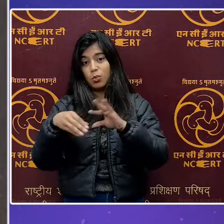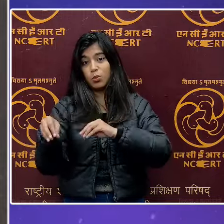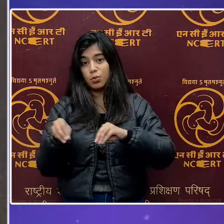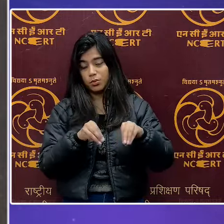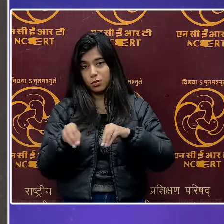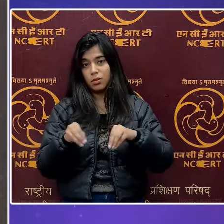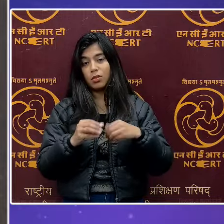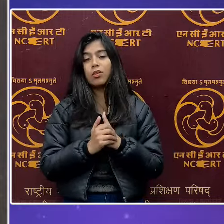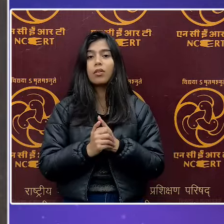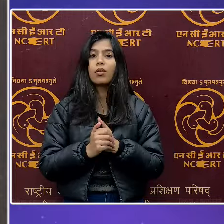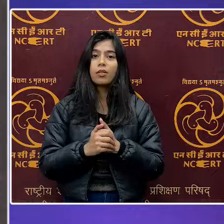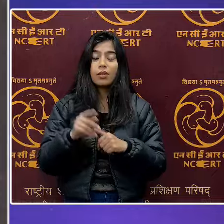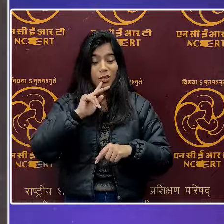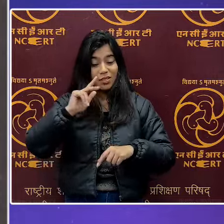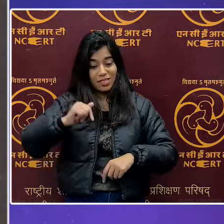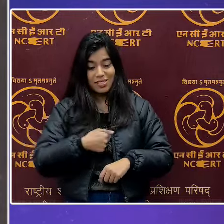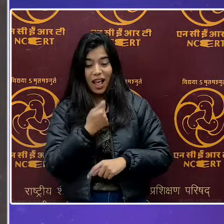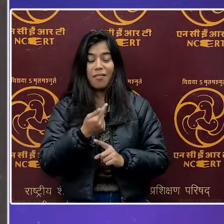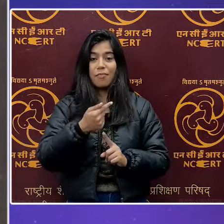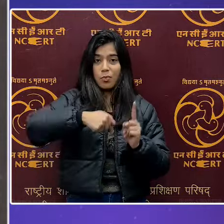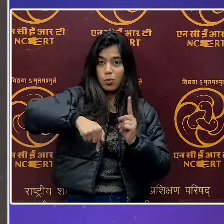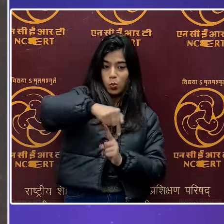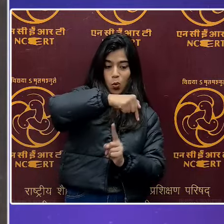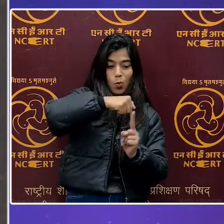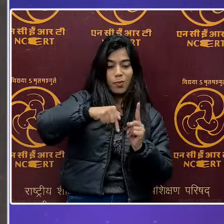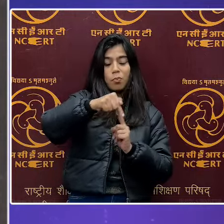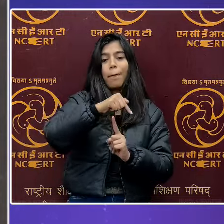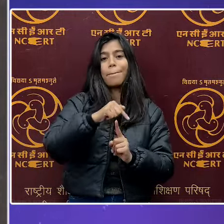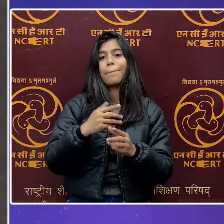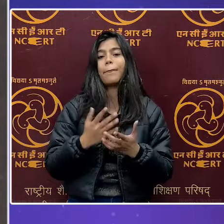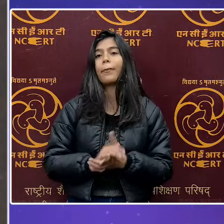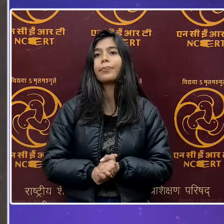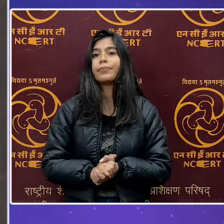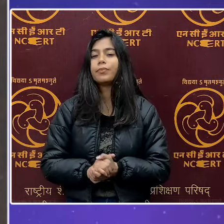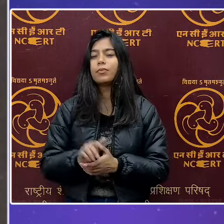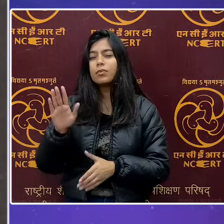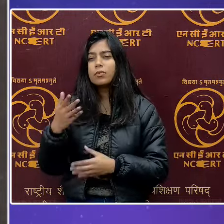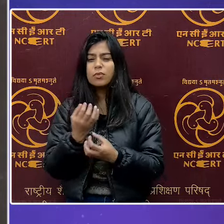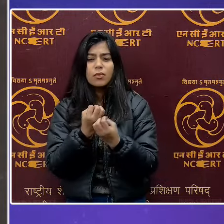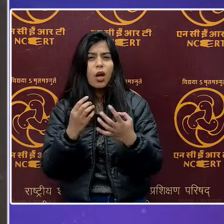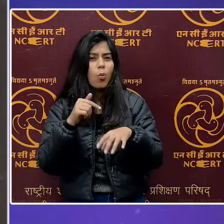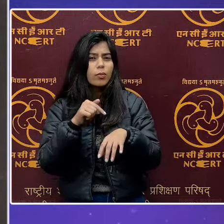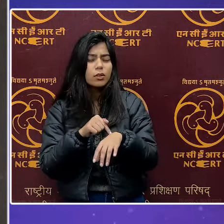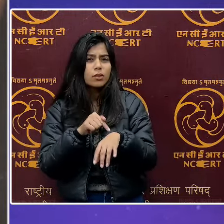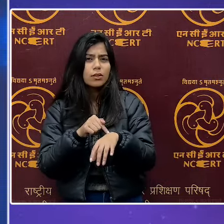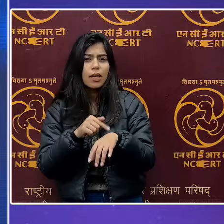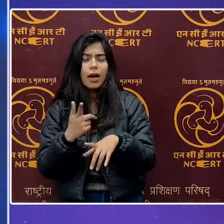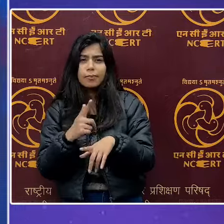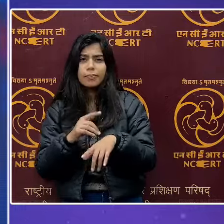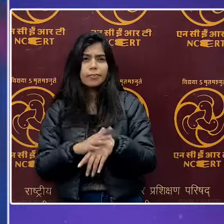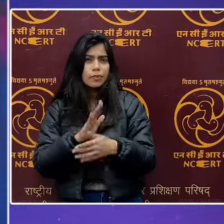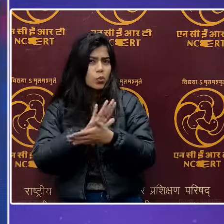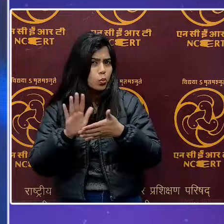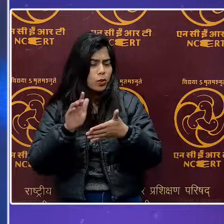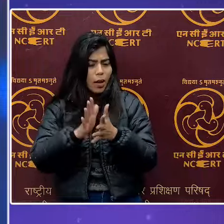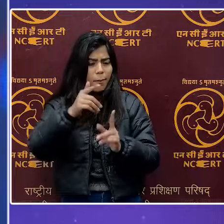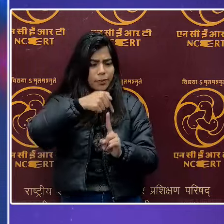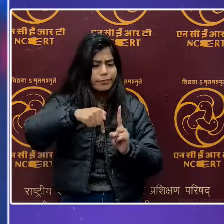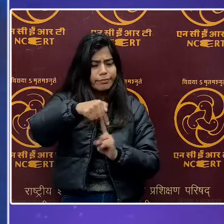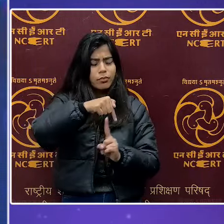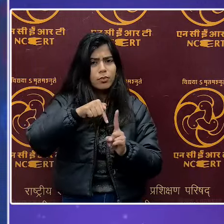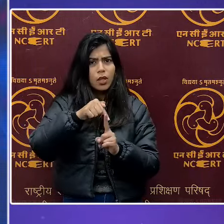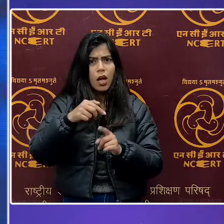whereas the particle itself is moving a circular path. And ma'am, how much time does a particle take to complete this one circle? That